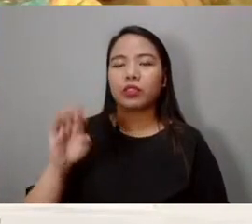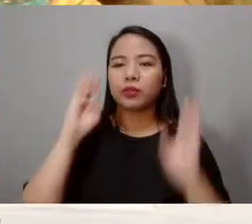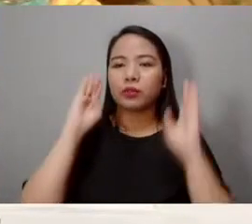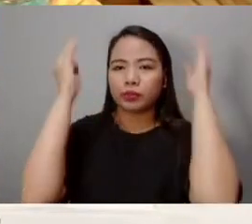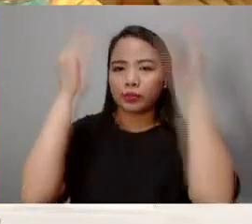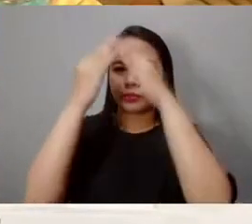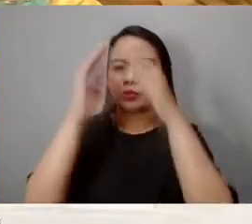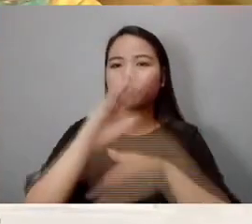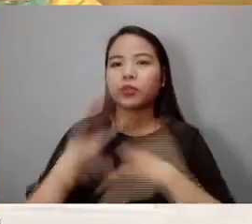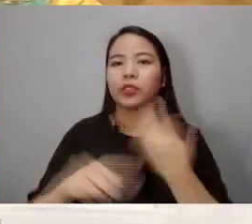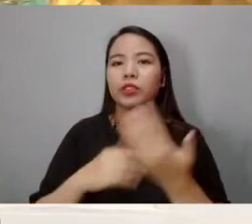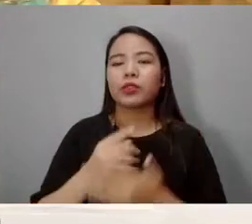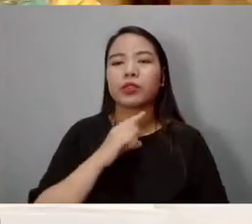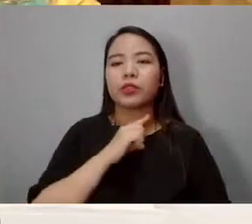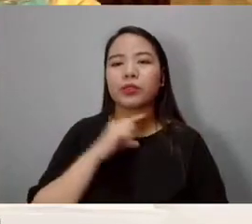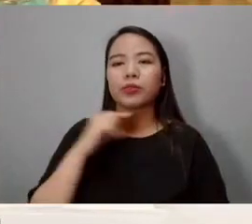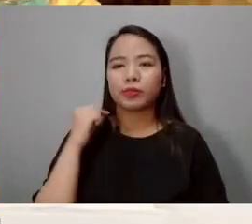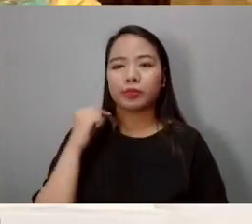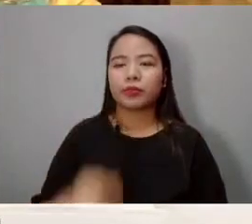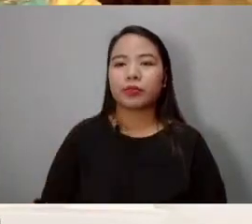clergy.